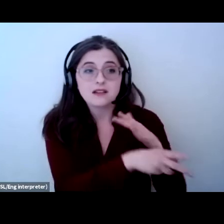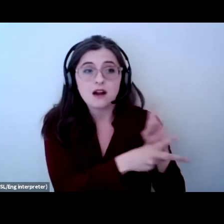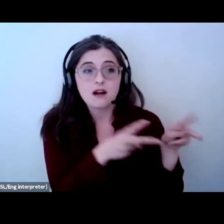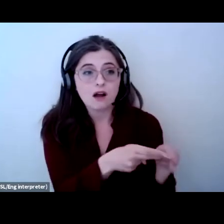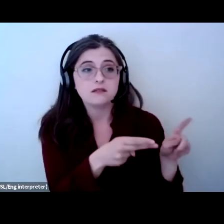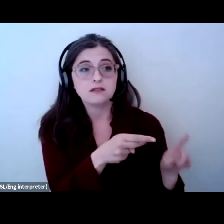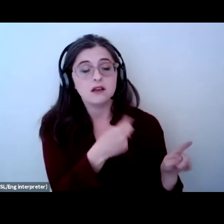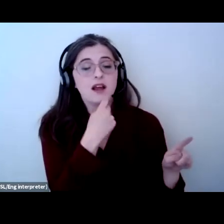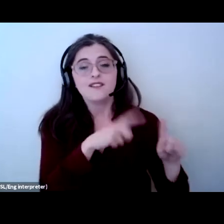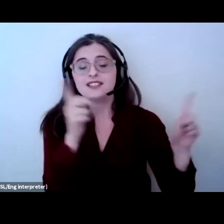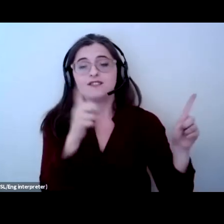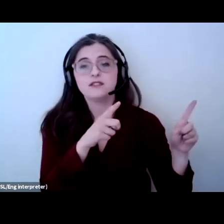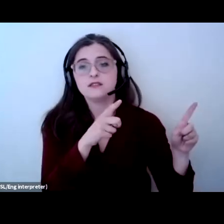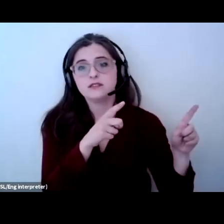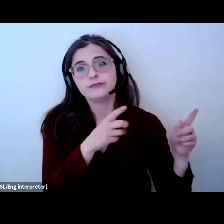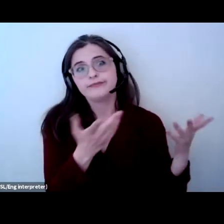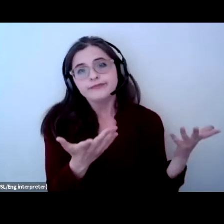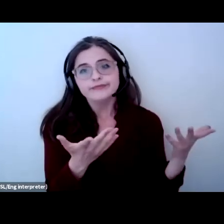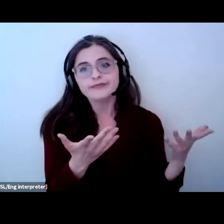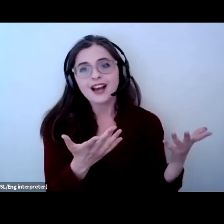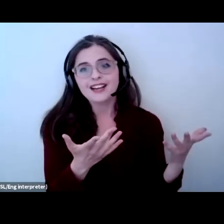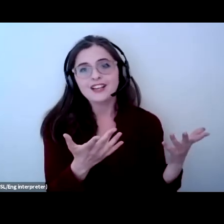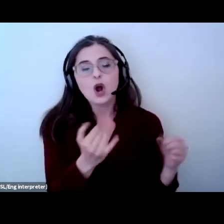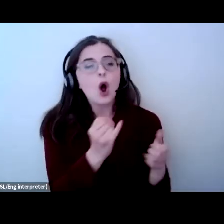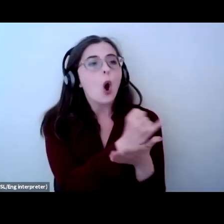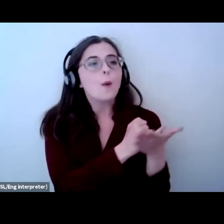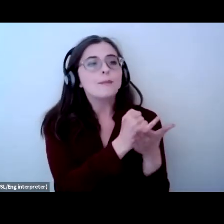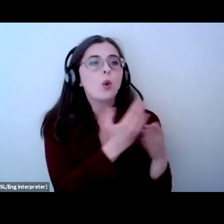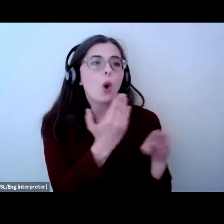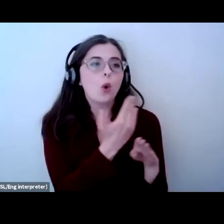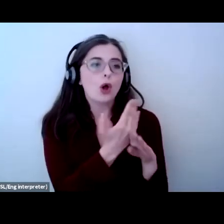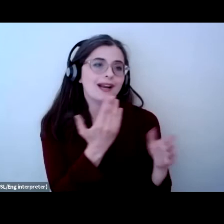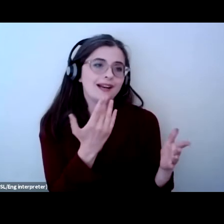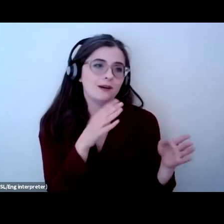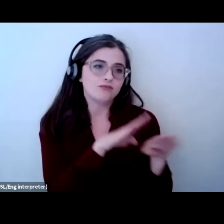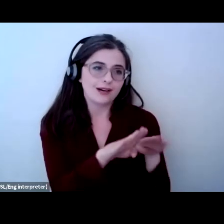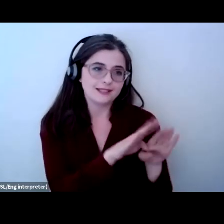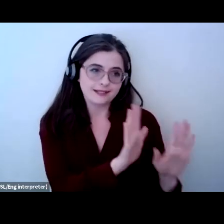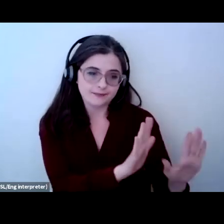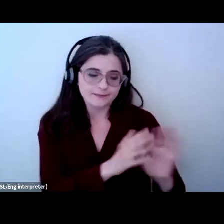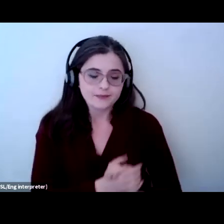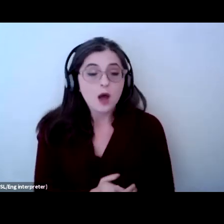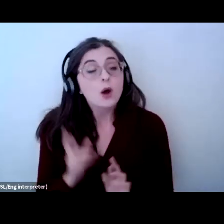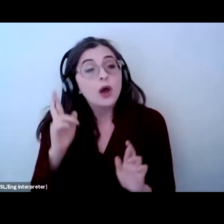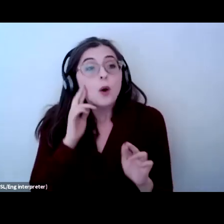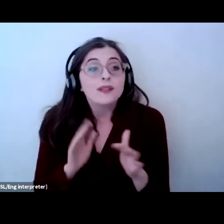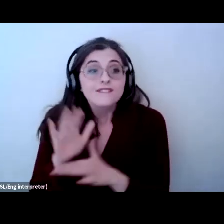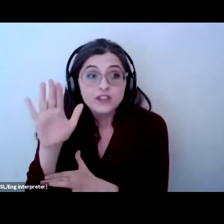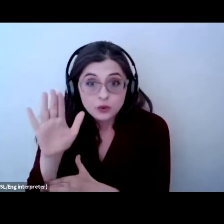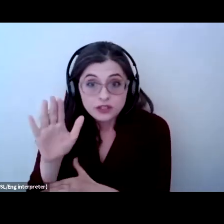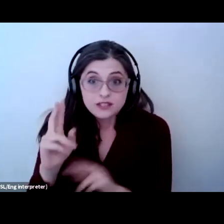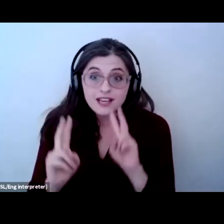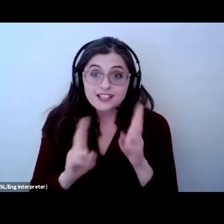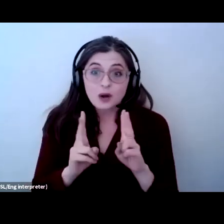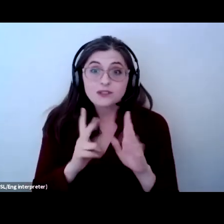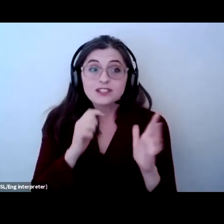various, let's just say, poor working practices. But we hope that in the future that interpreters will vote with their feet